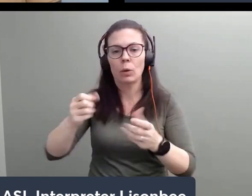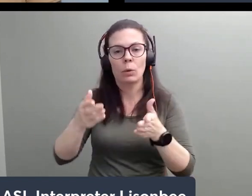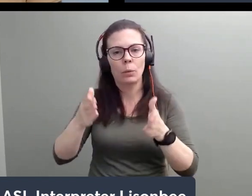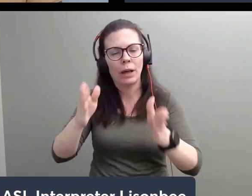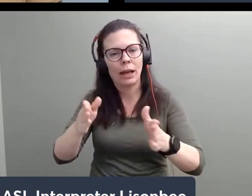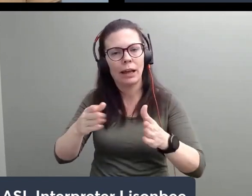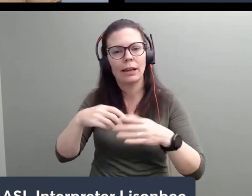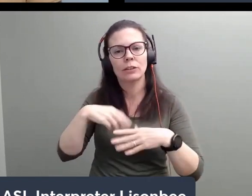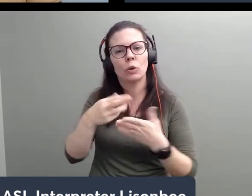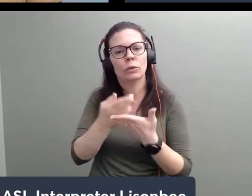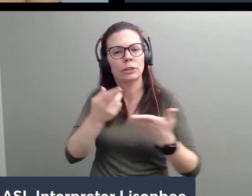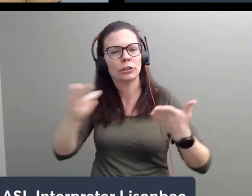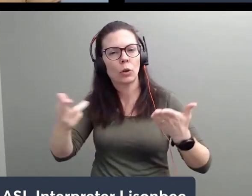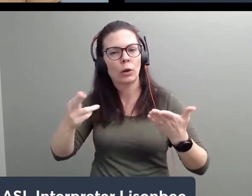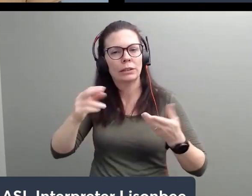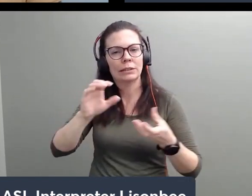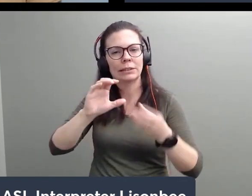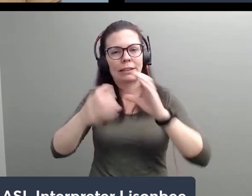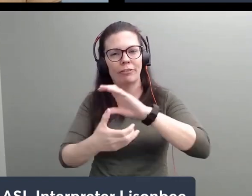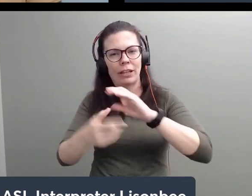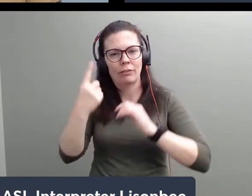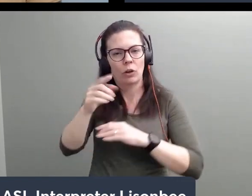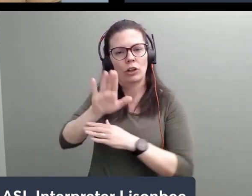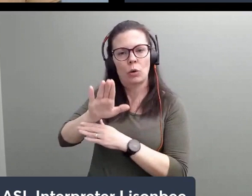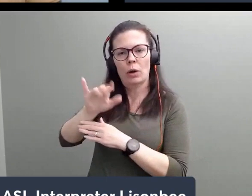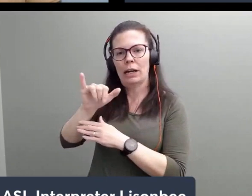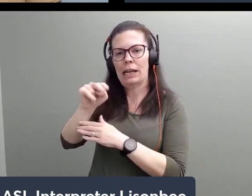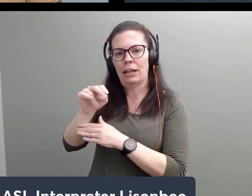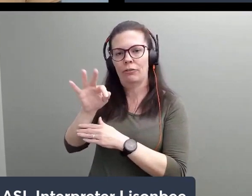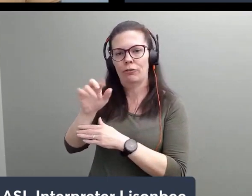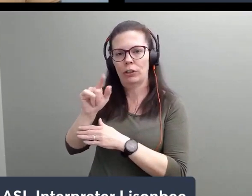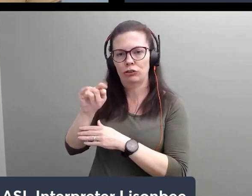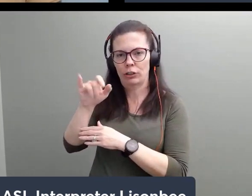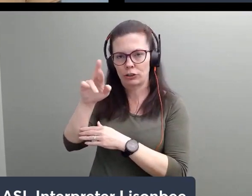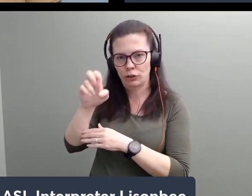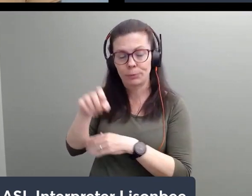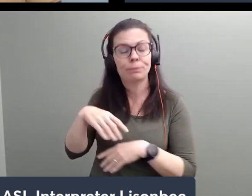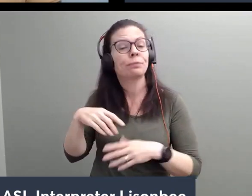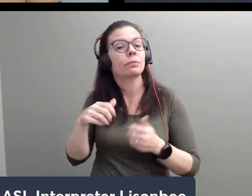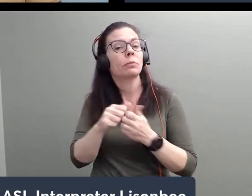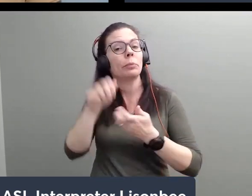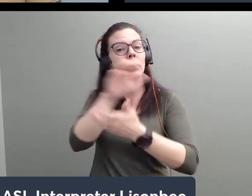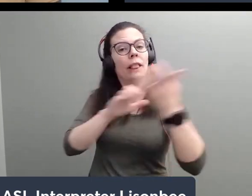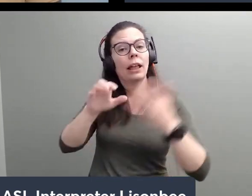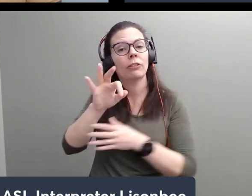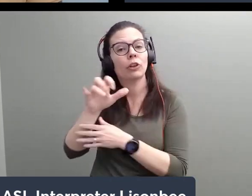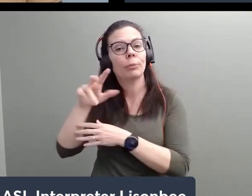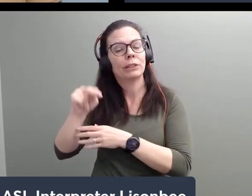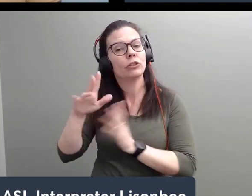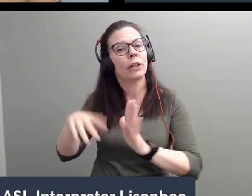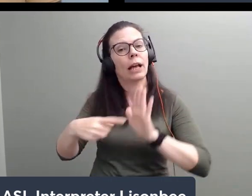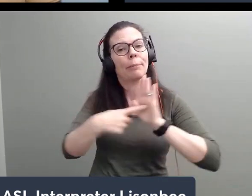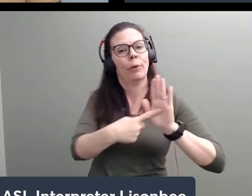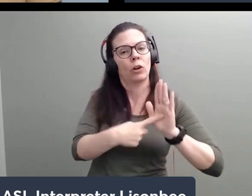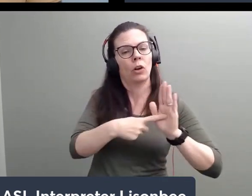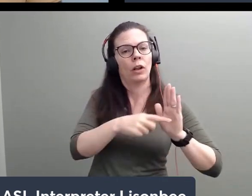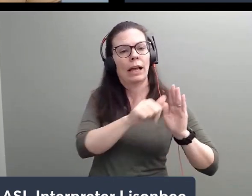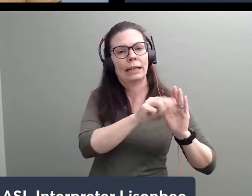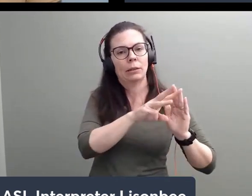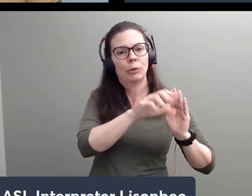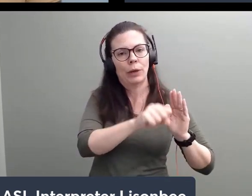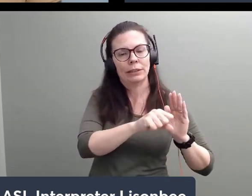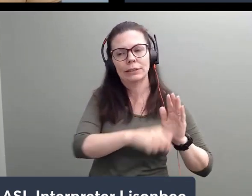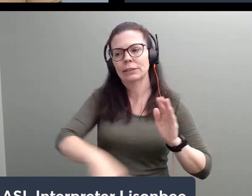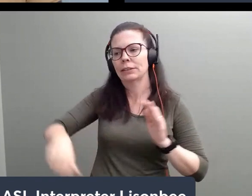configurations for your infrastructure. So with CloudFormation, you can model AWS and third-party resources